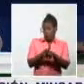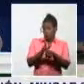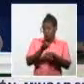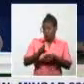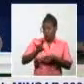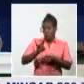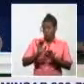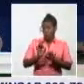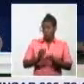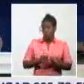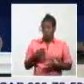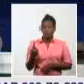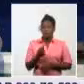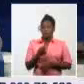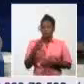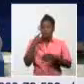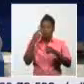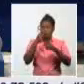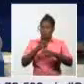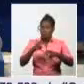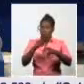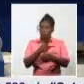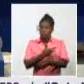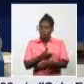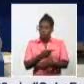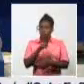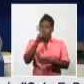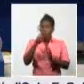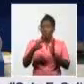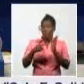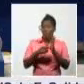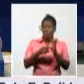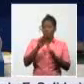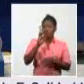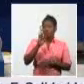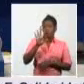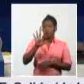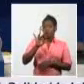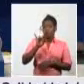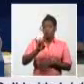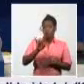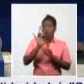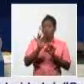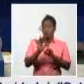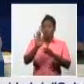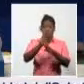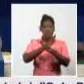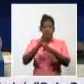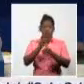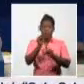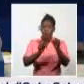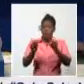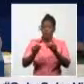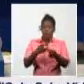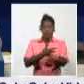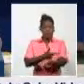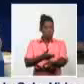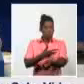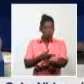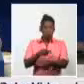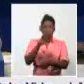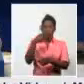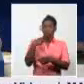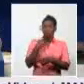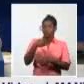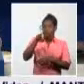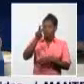To detect the presence of SARS-CoV-2 virus and of the COVID-19 disease, yesterday our laboratories